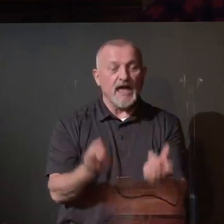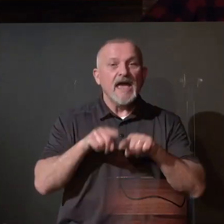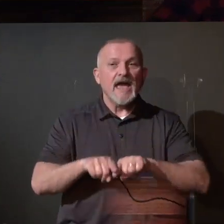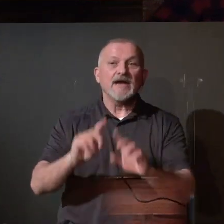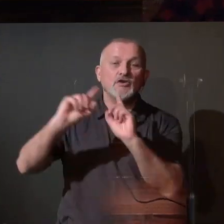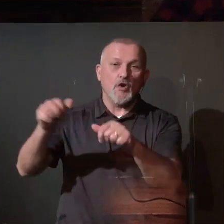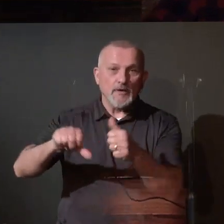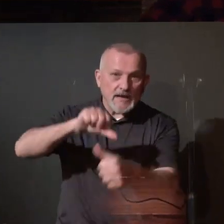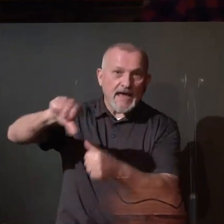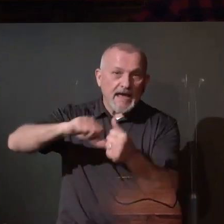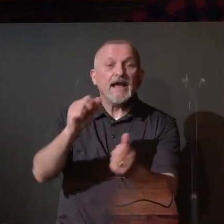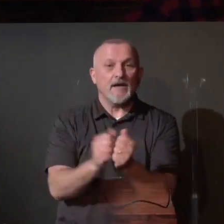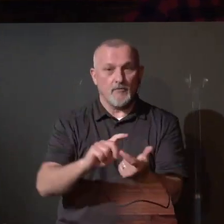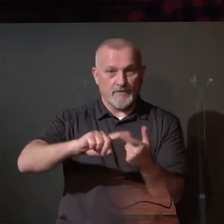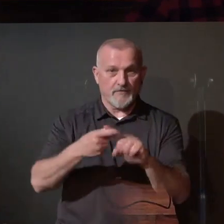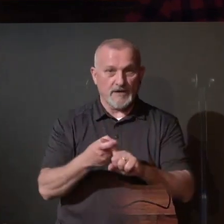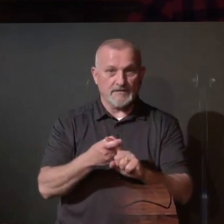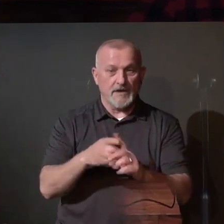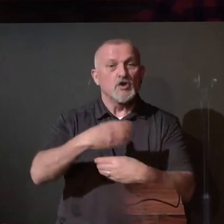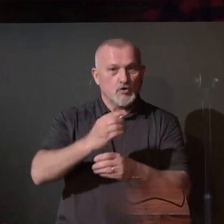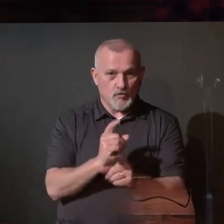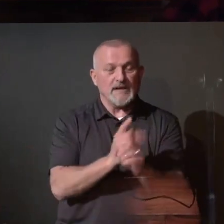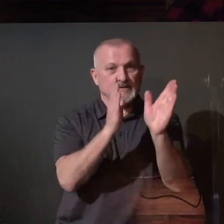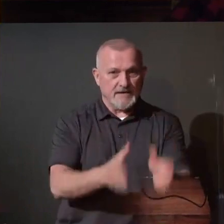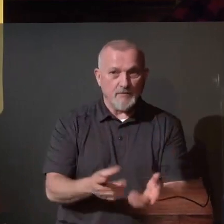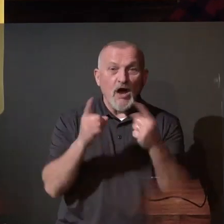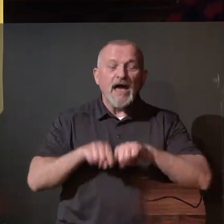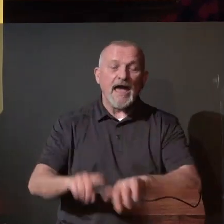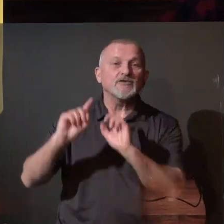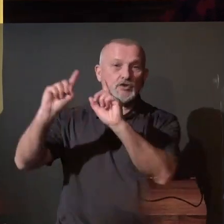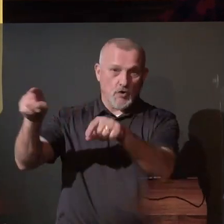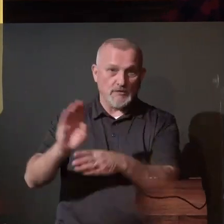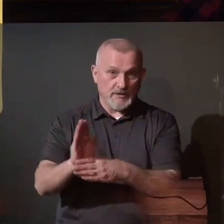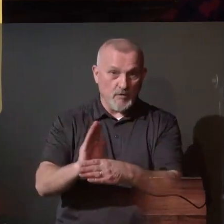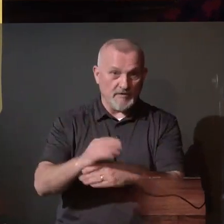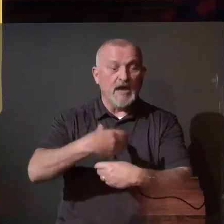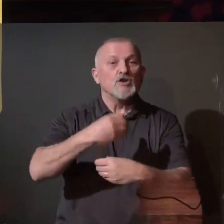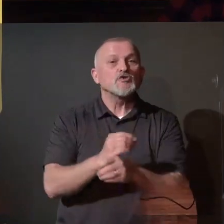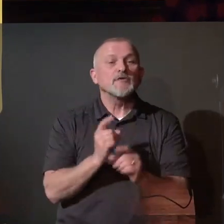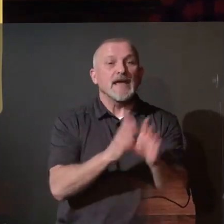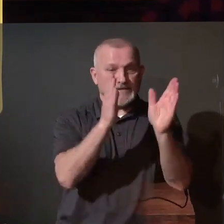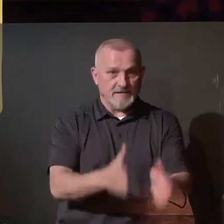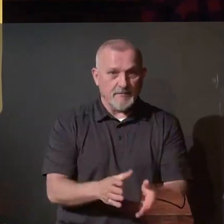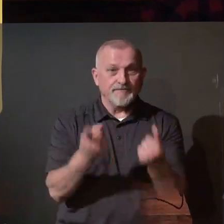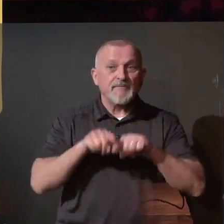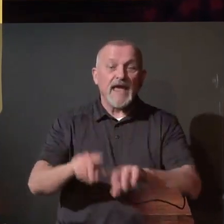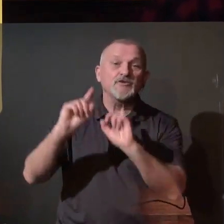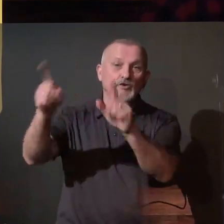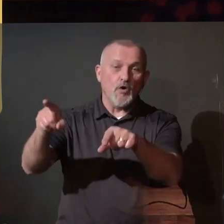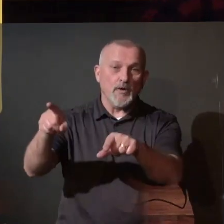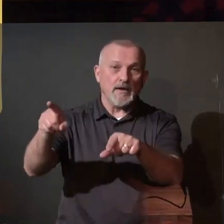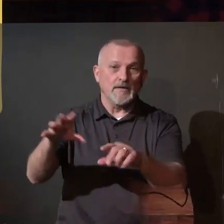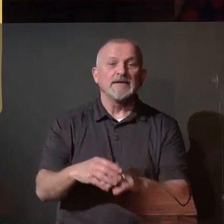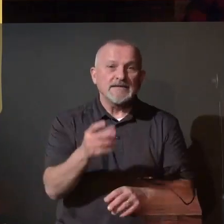you're going to hang out with your friends, disciple. As you're going to the movies, disciple. As you're going out to eat,